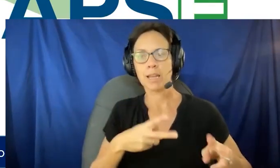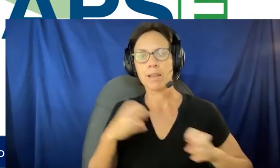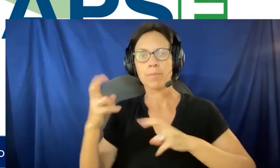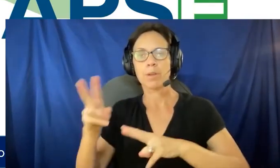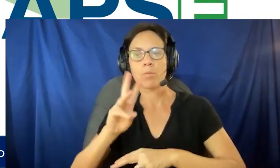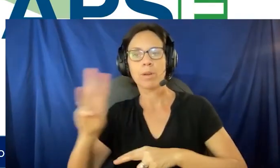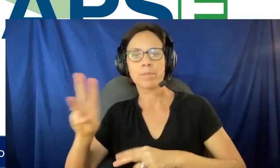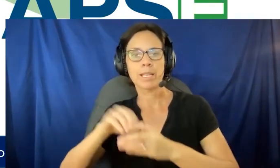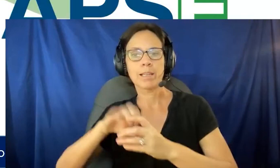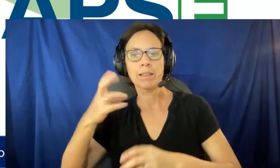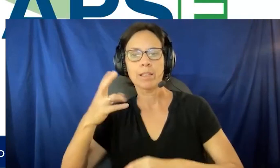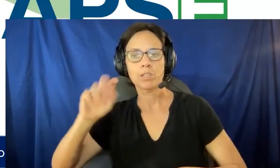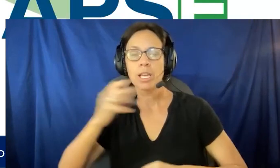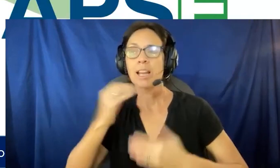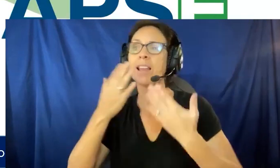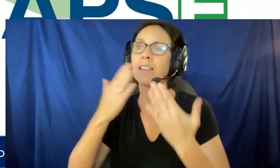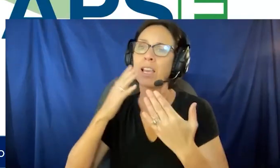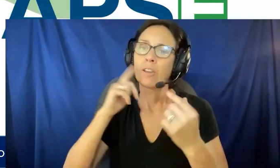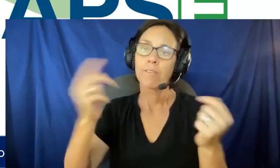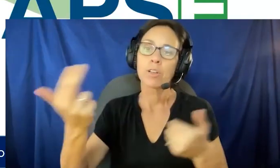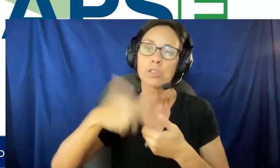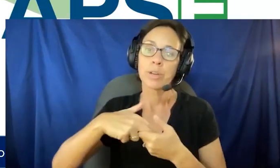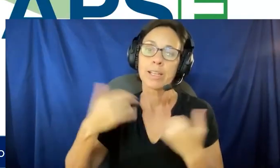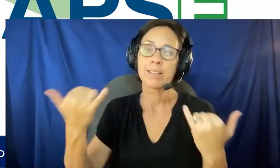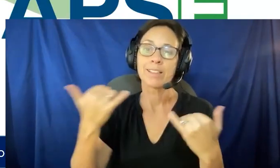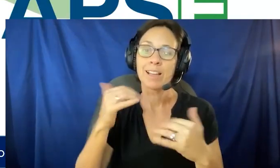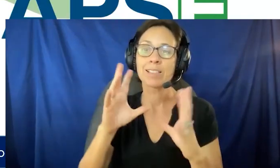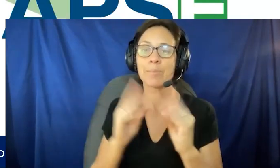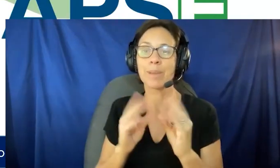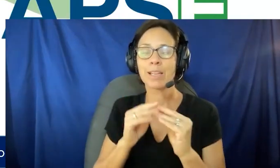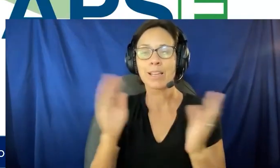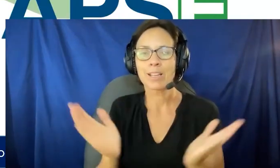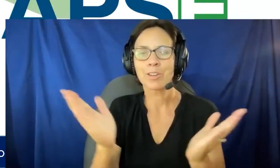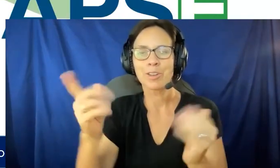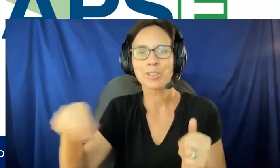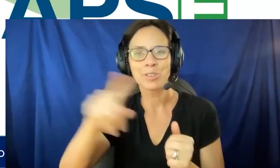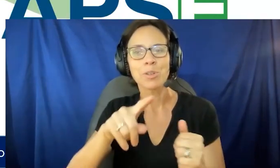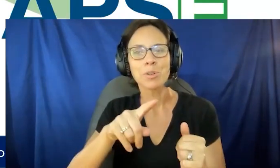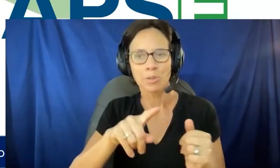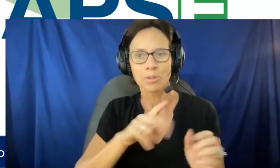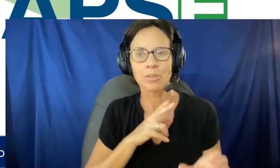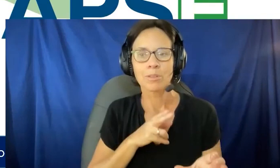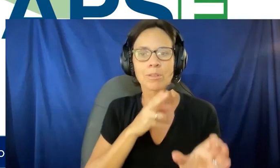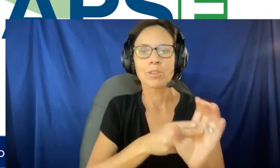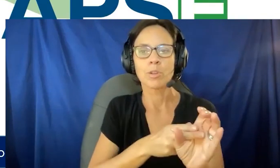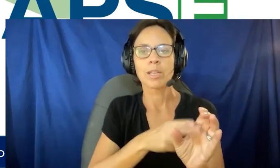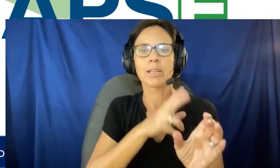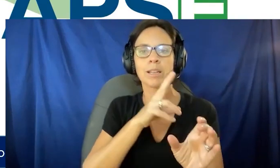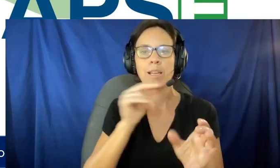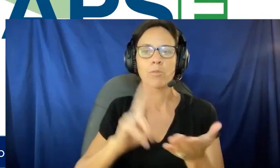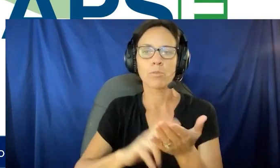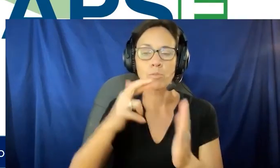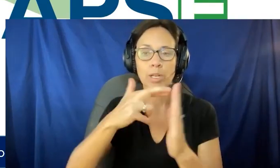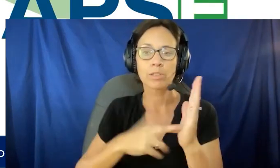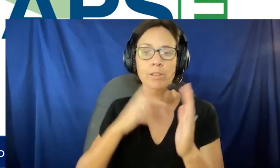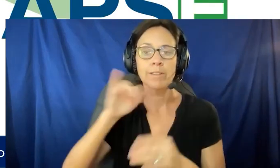We also thank you guys so much for attending today and encourage you guys to attend and register for our June 9th webinar, which is